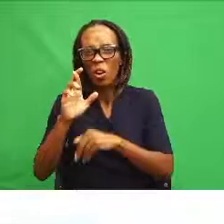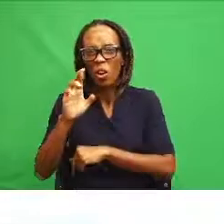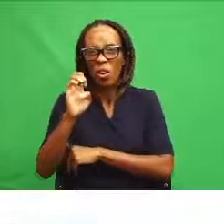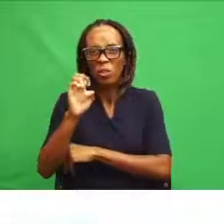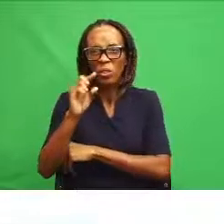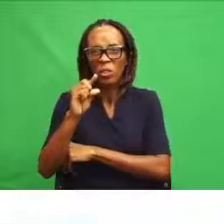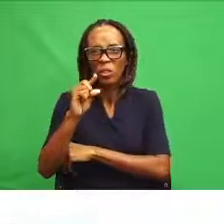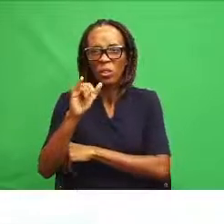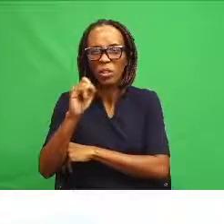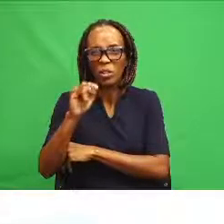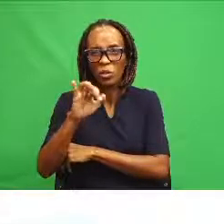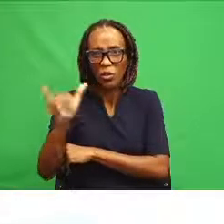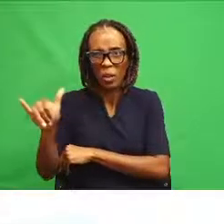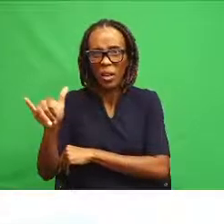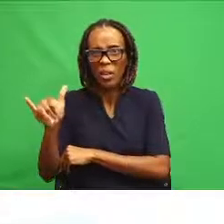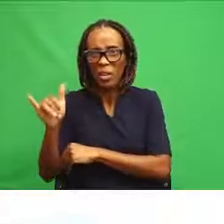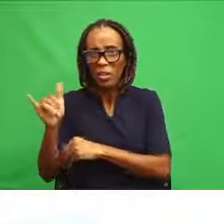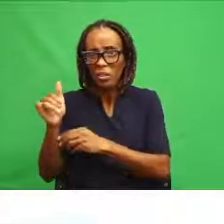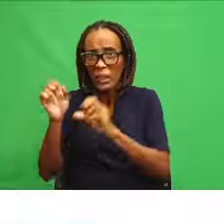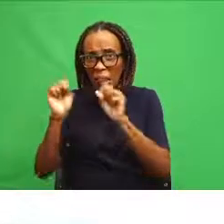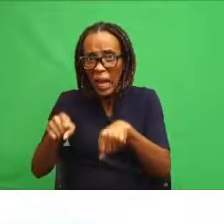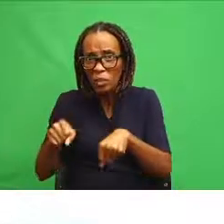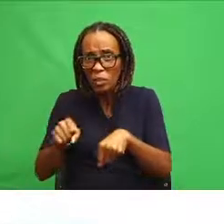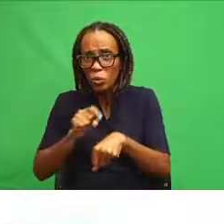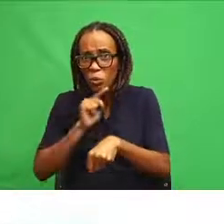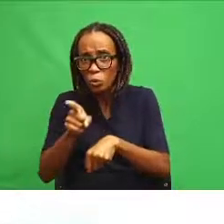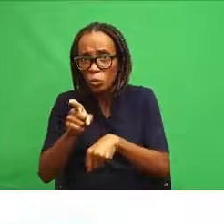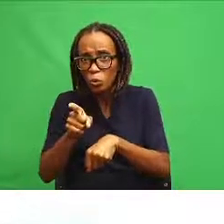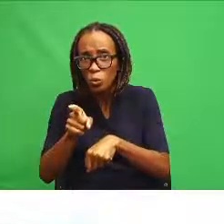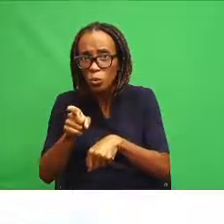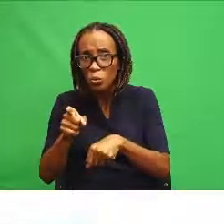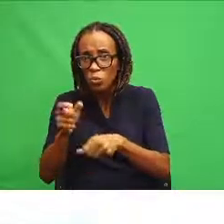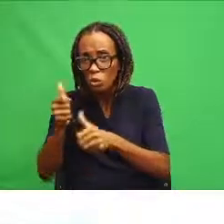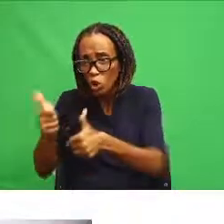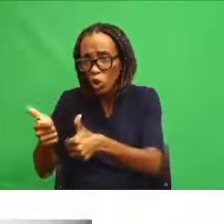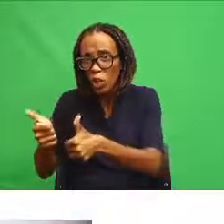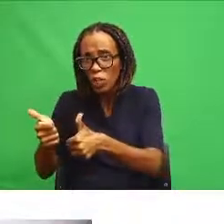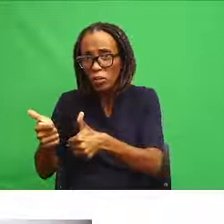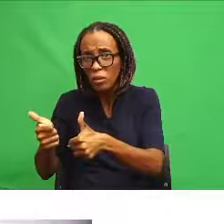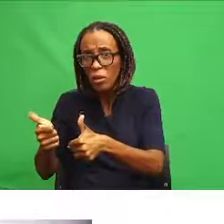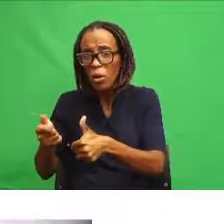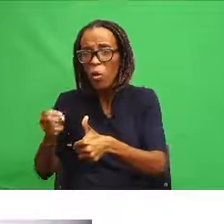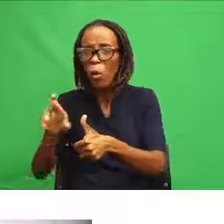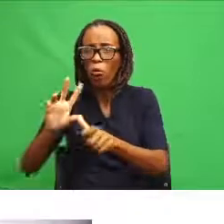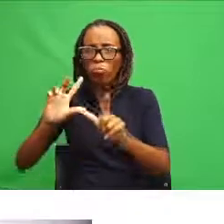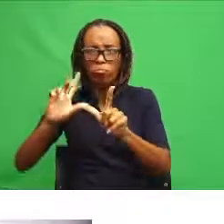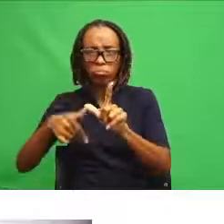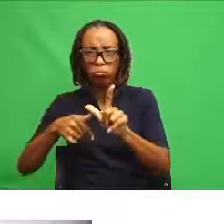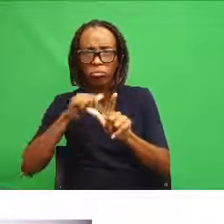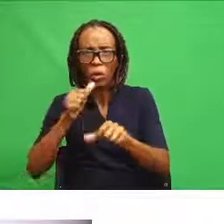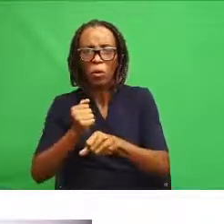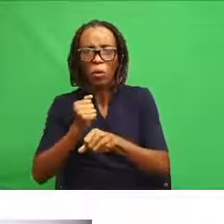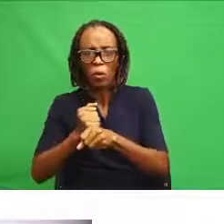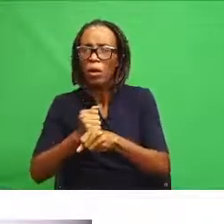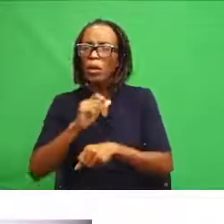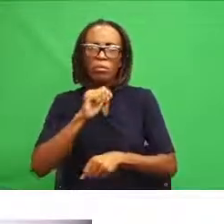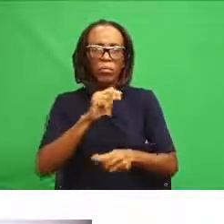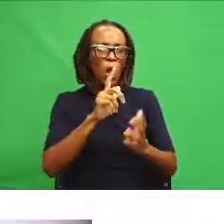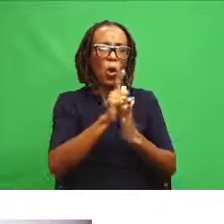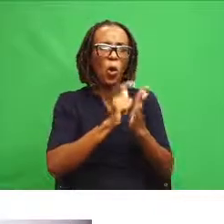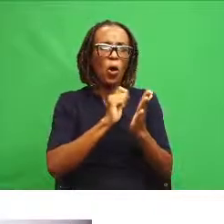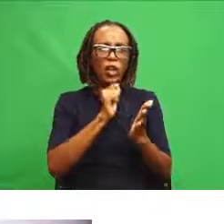death? Yes, there is no legal requirement to register a will.